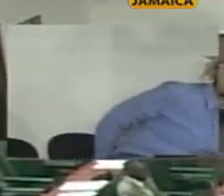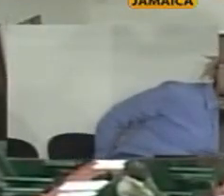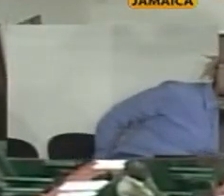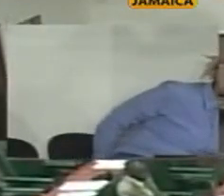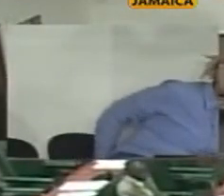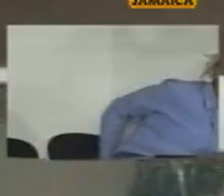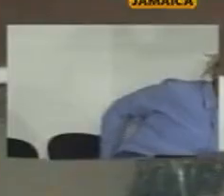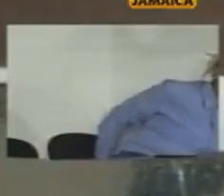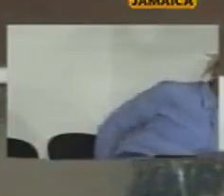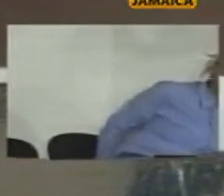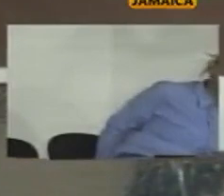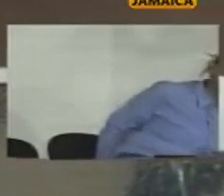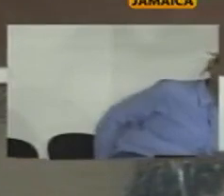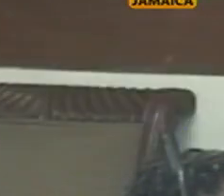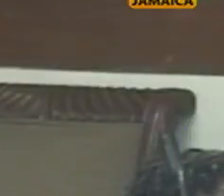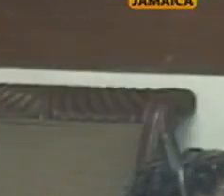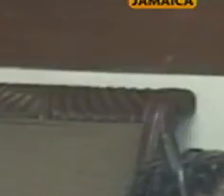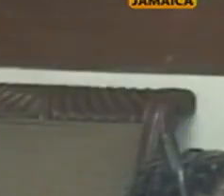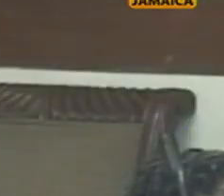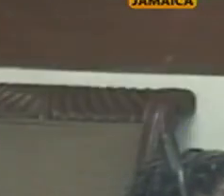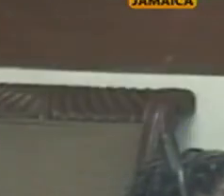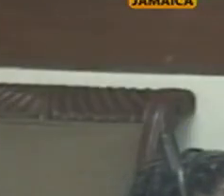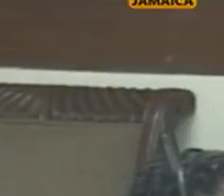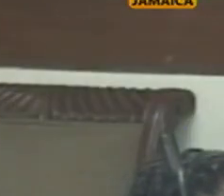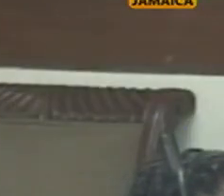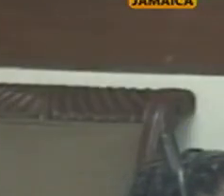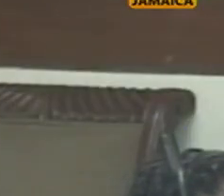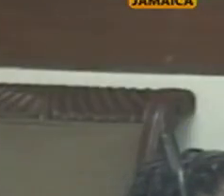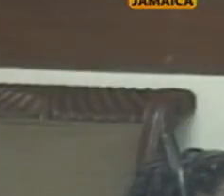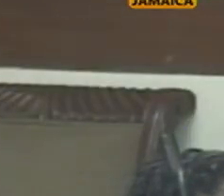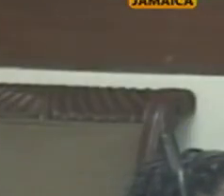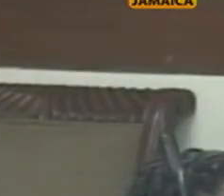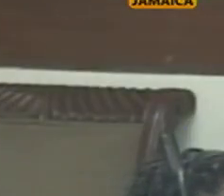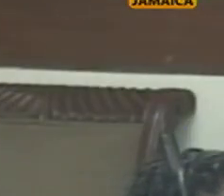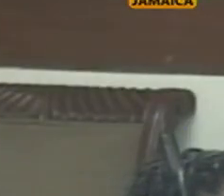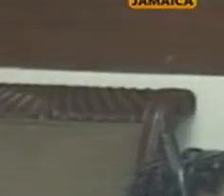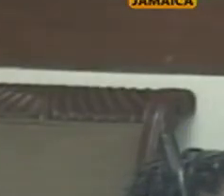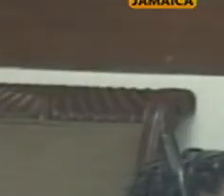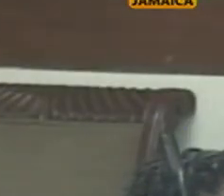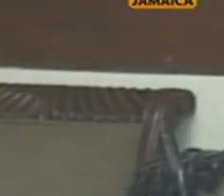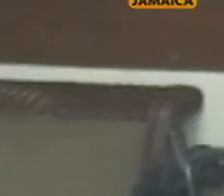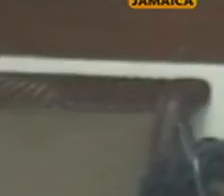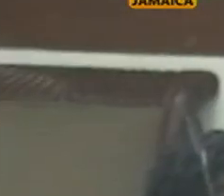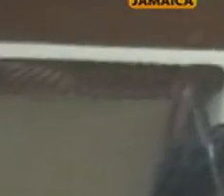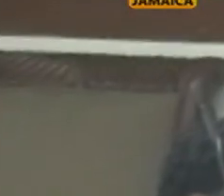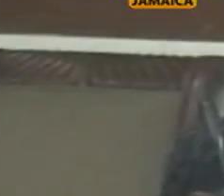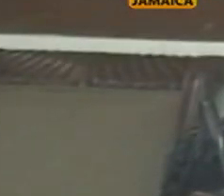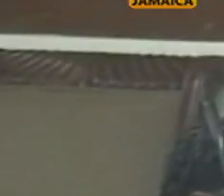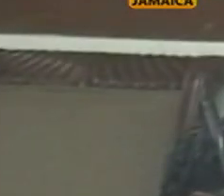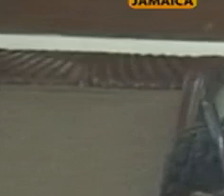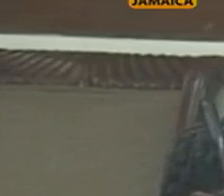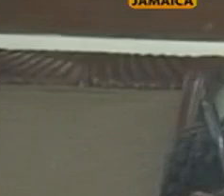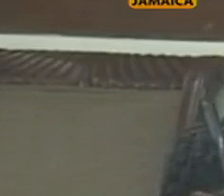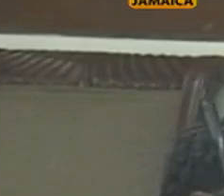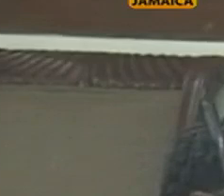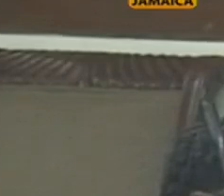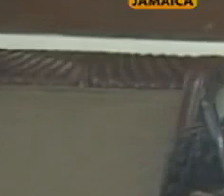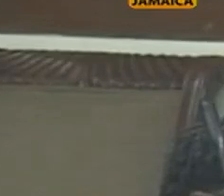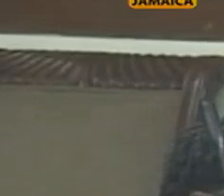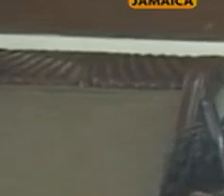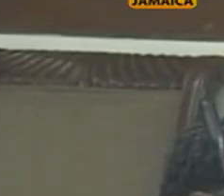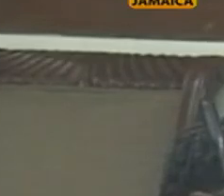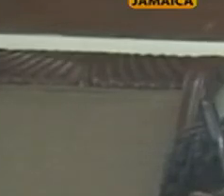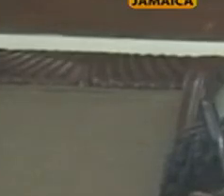Mr. Speaker, this is analogous to the police arresting and charging someone